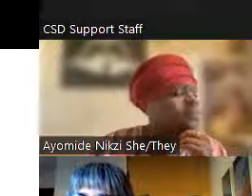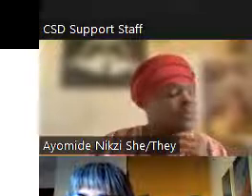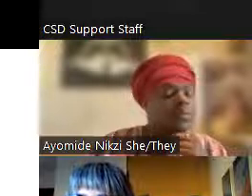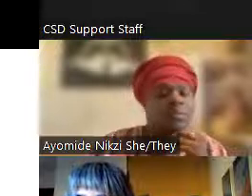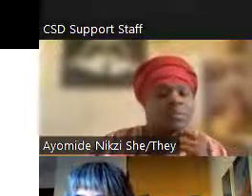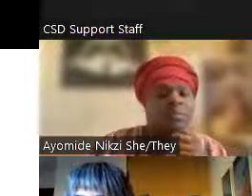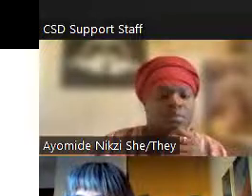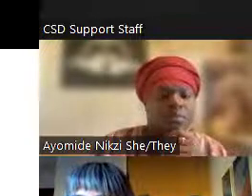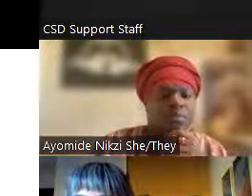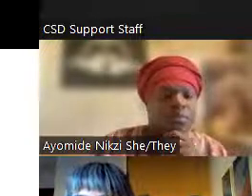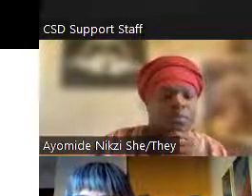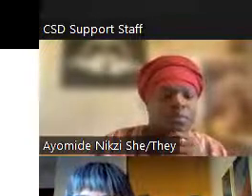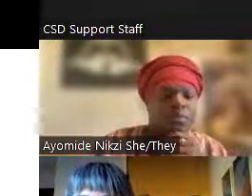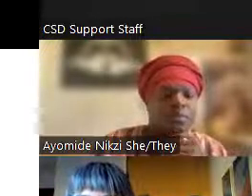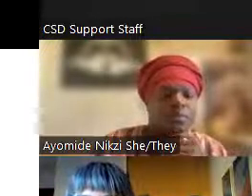commission meeting.